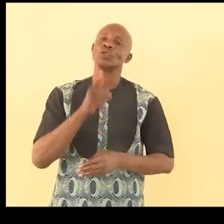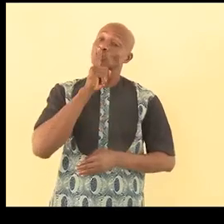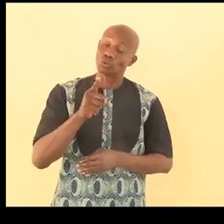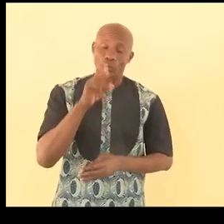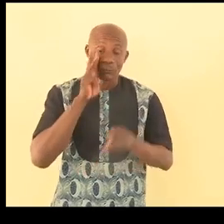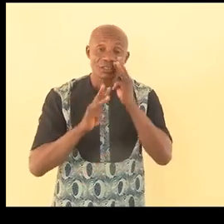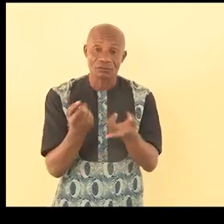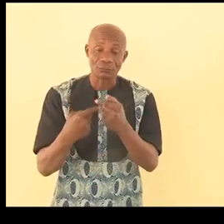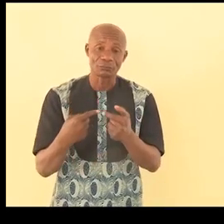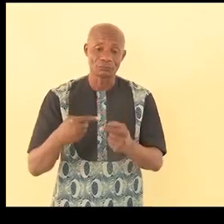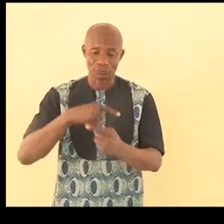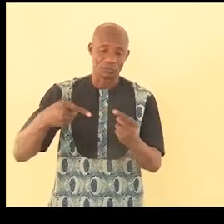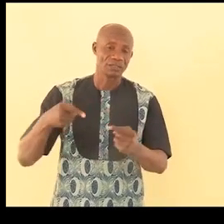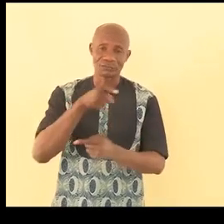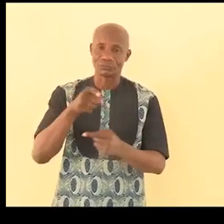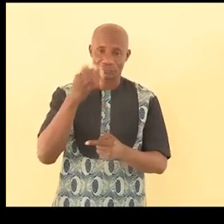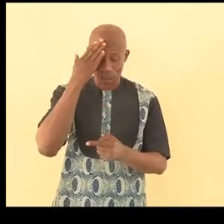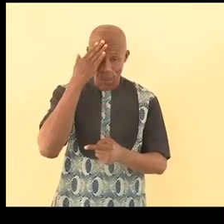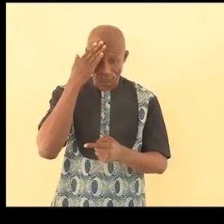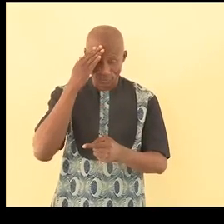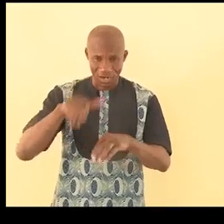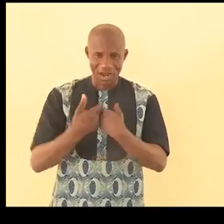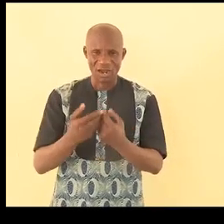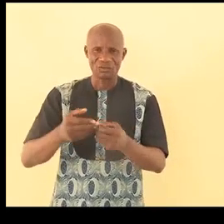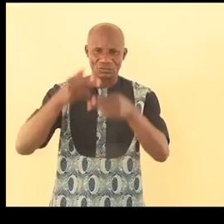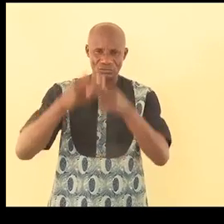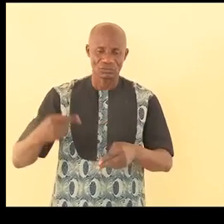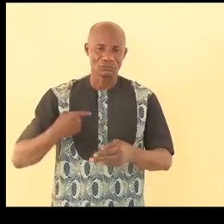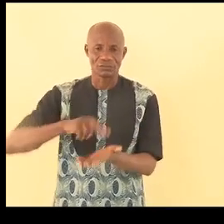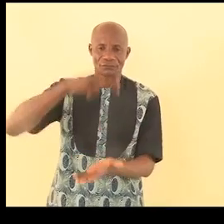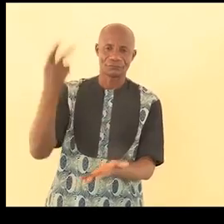mourning comes when we realize how short we fall from God's glory.